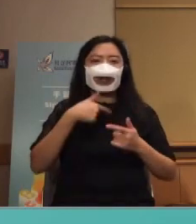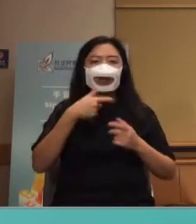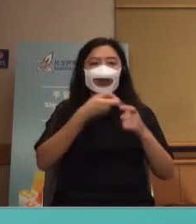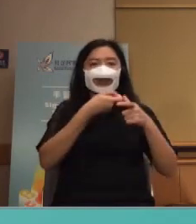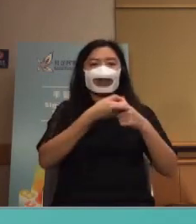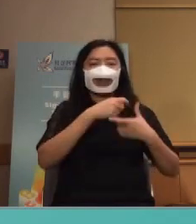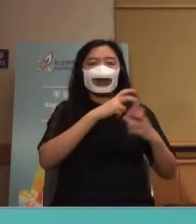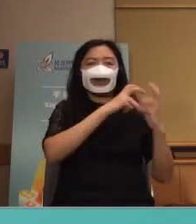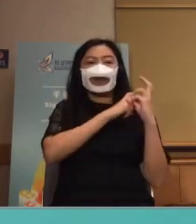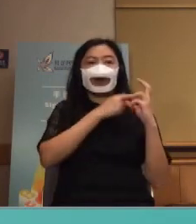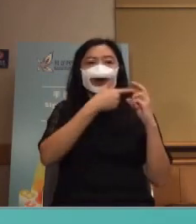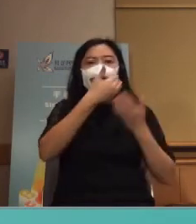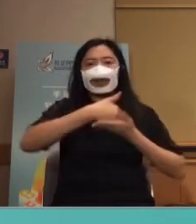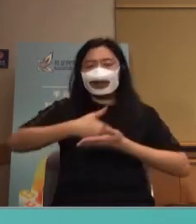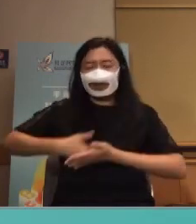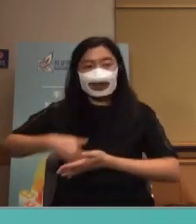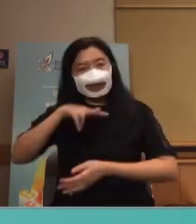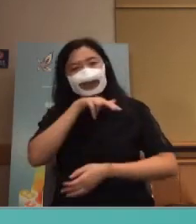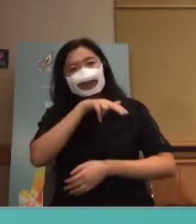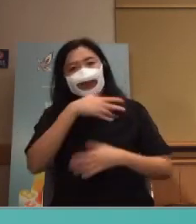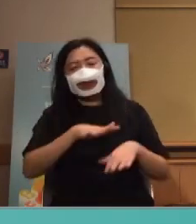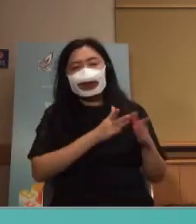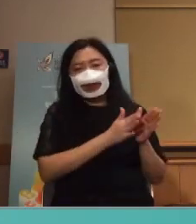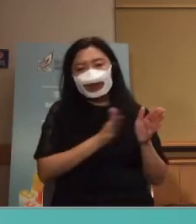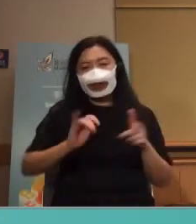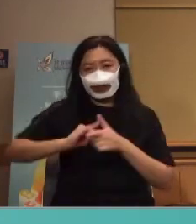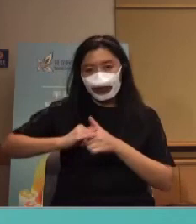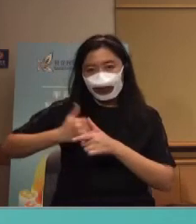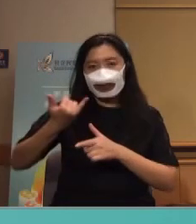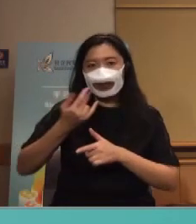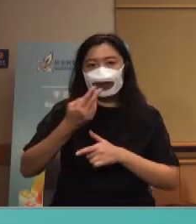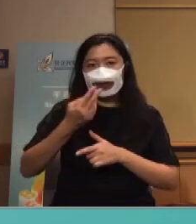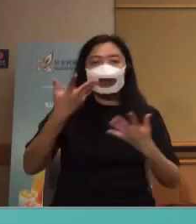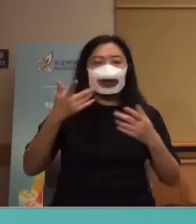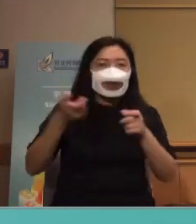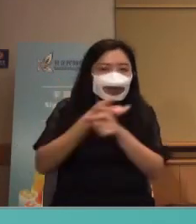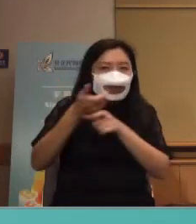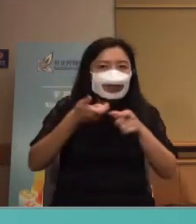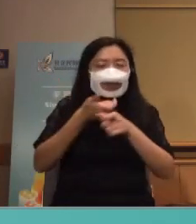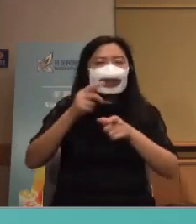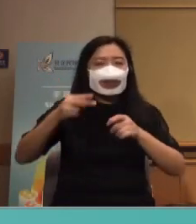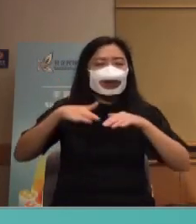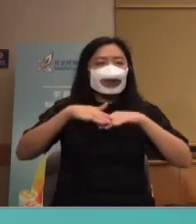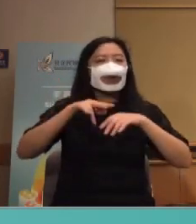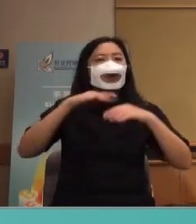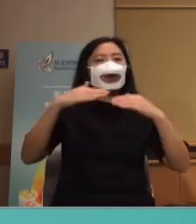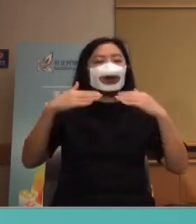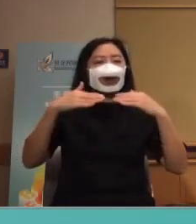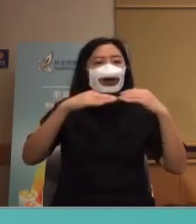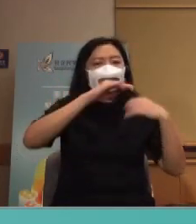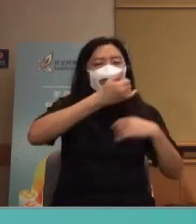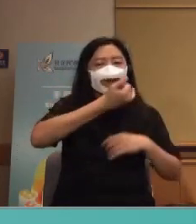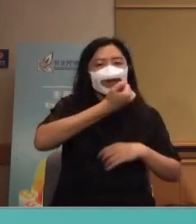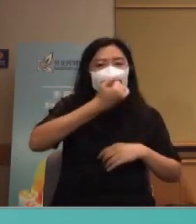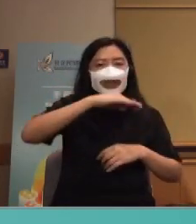see a lot of stuff stabilize, and hopefully will probably be a good time for, especially impact projects, a lot of new builders to fundraise and